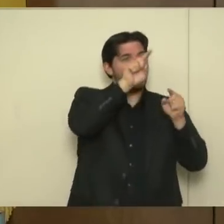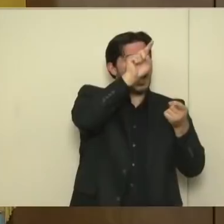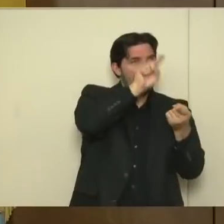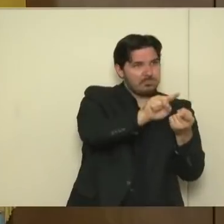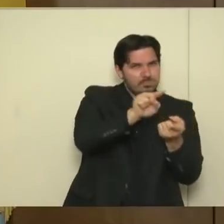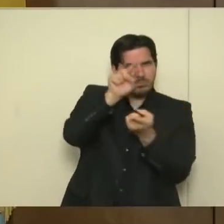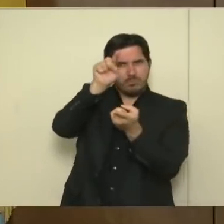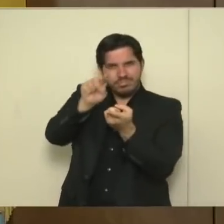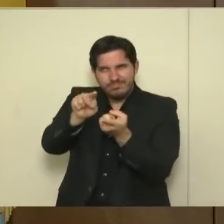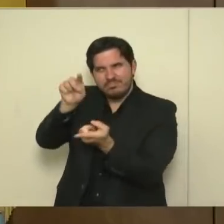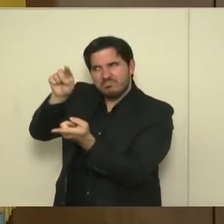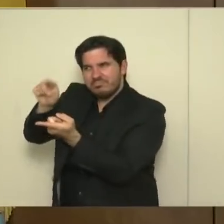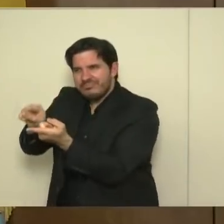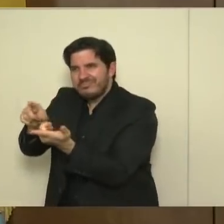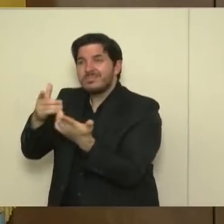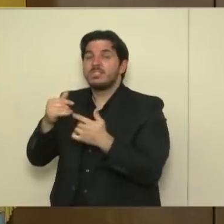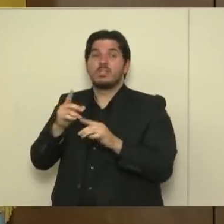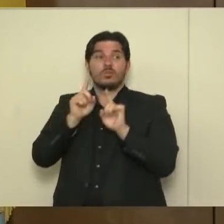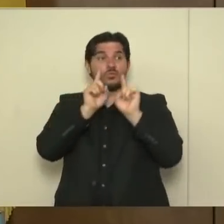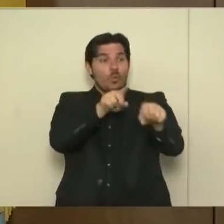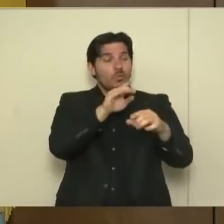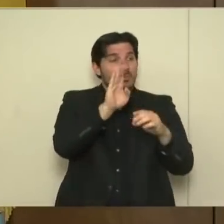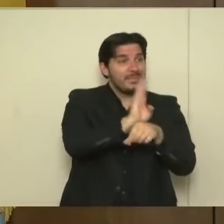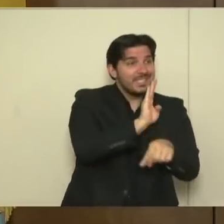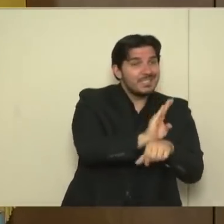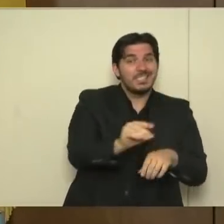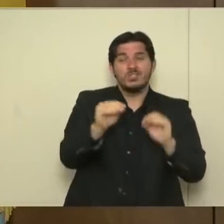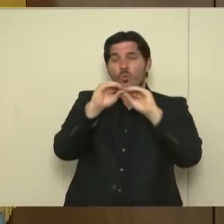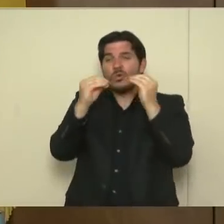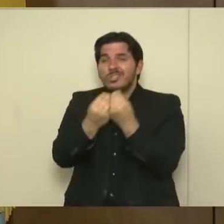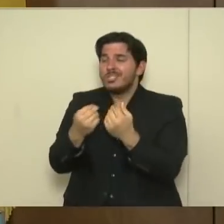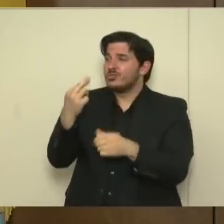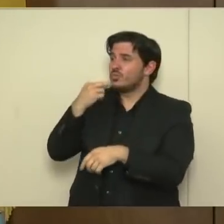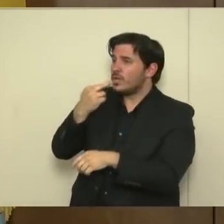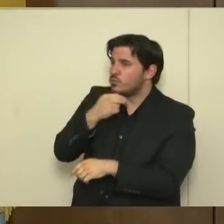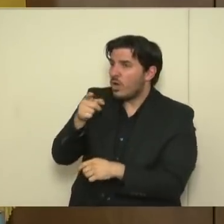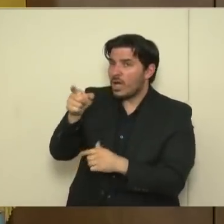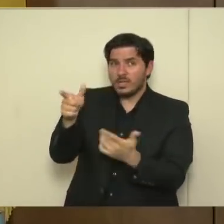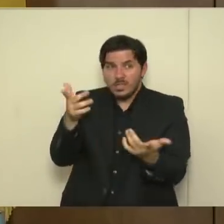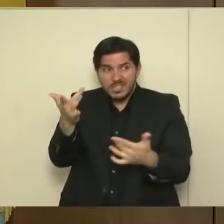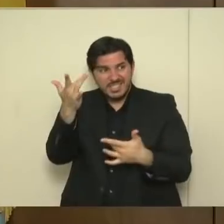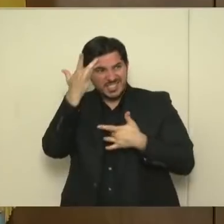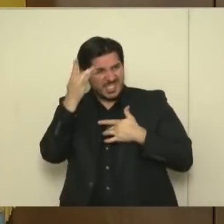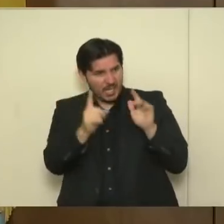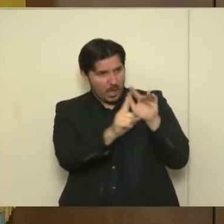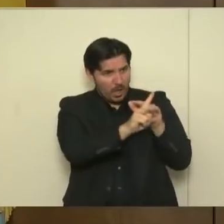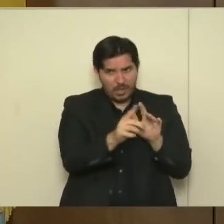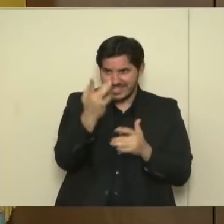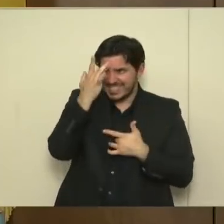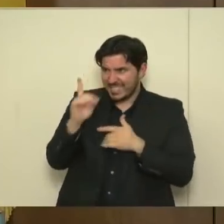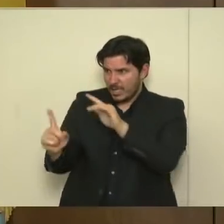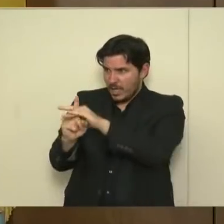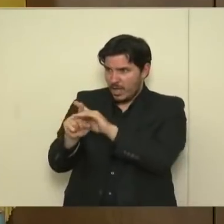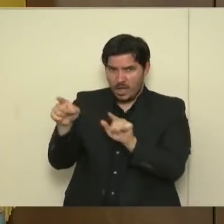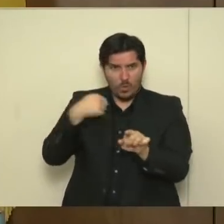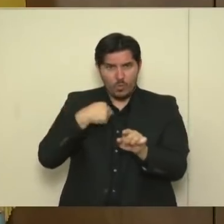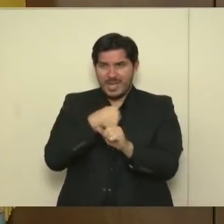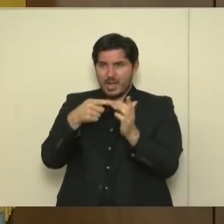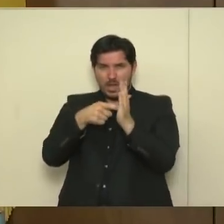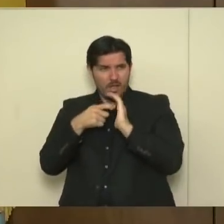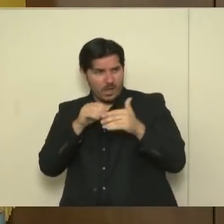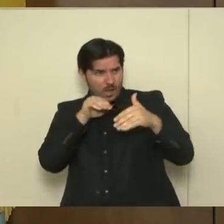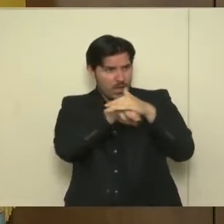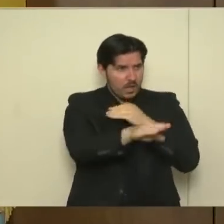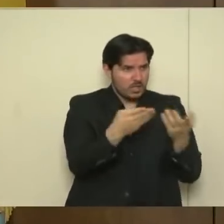having to respond to a business or organization or restaurant that has an infection or an outbreak that requires us to either go in, shut